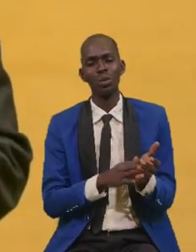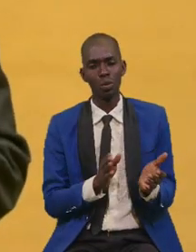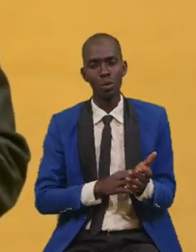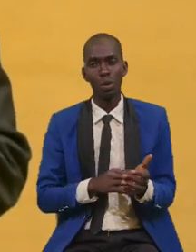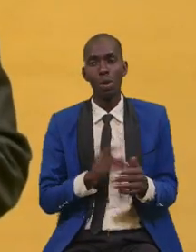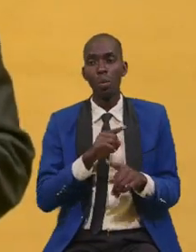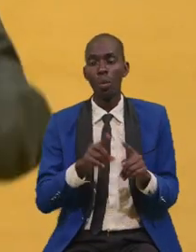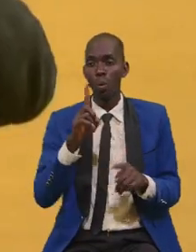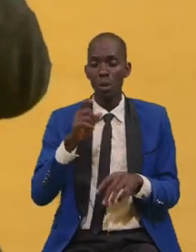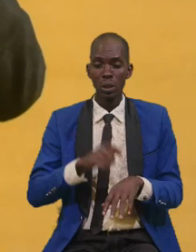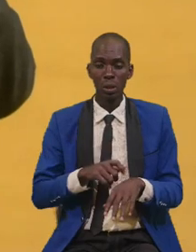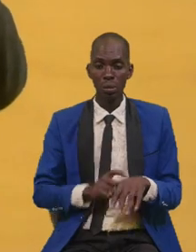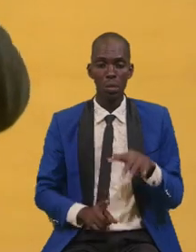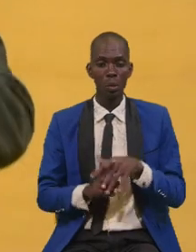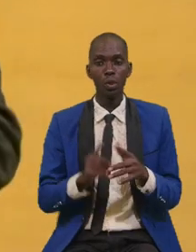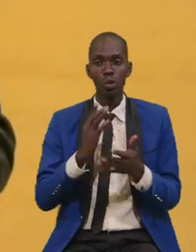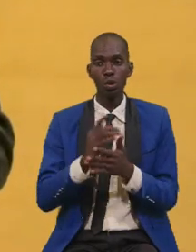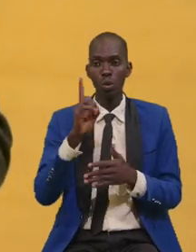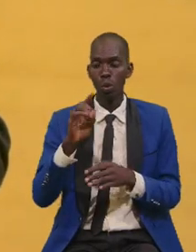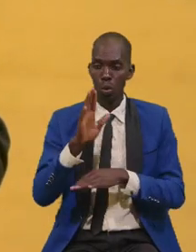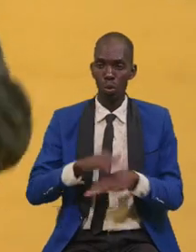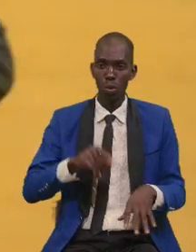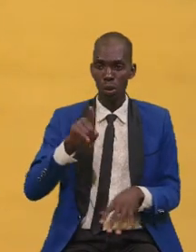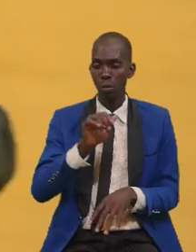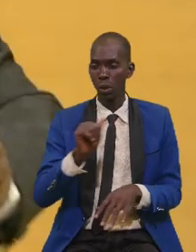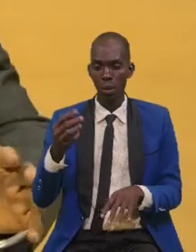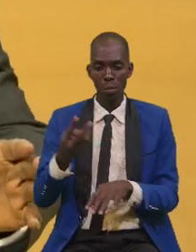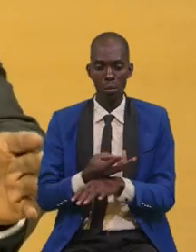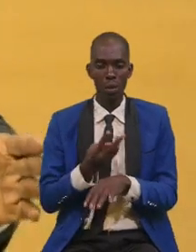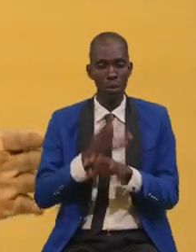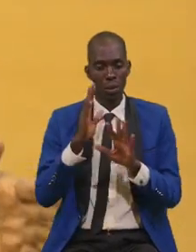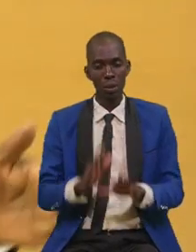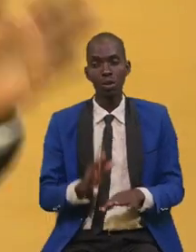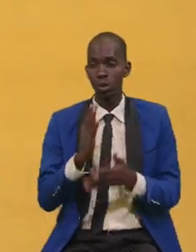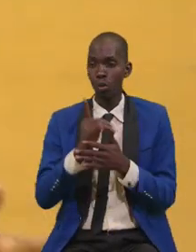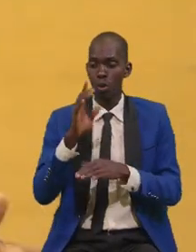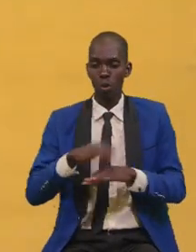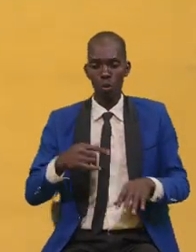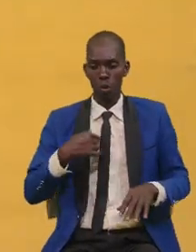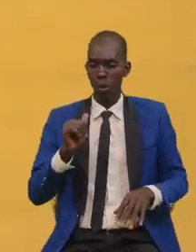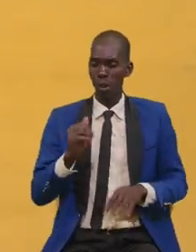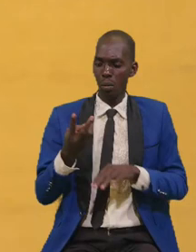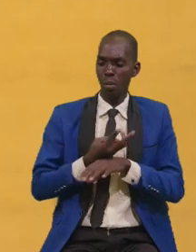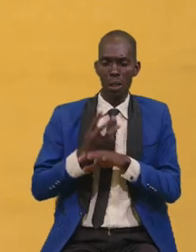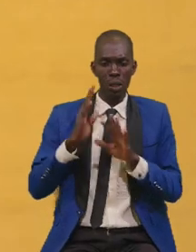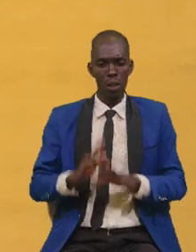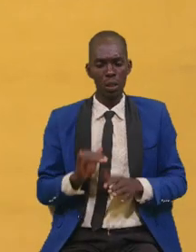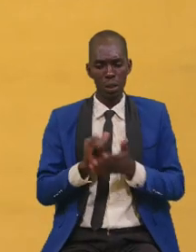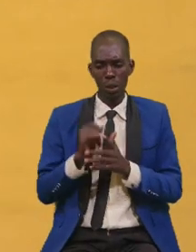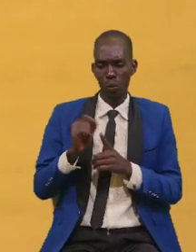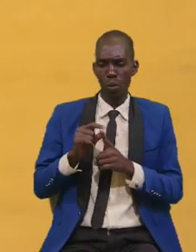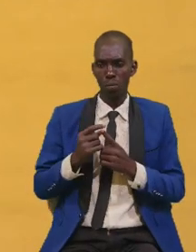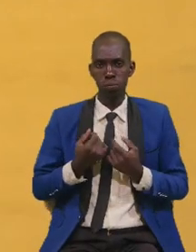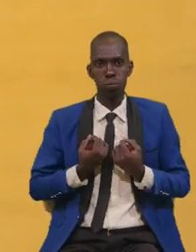a mathematician. That word woke me up, and now I concentrated on that. And when I